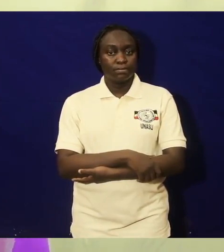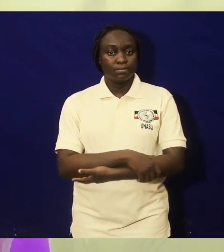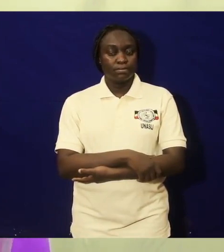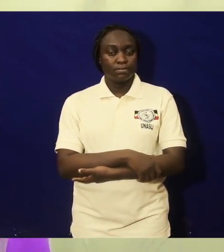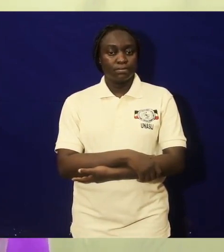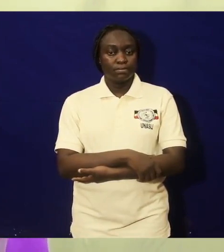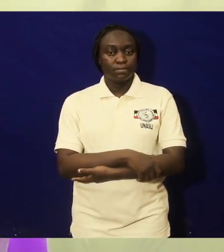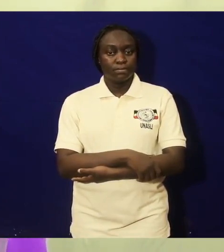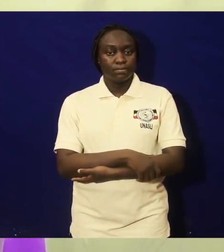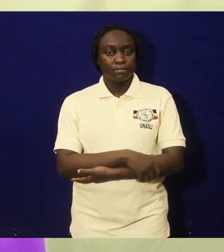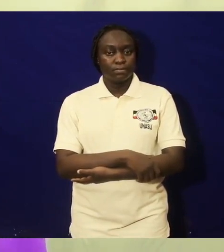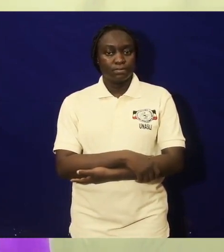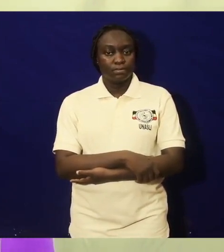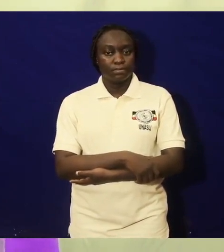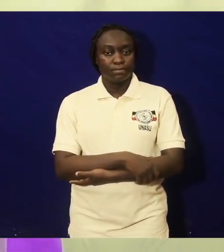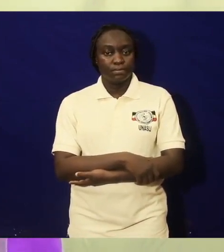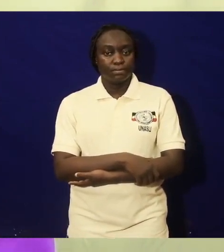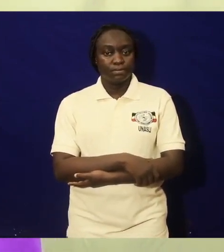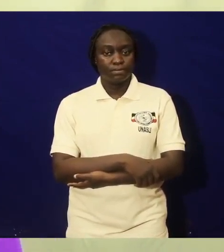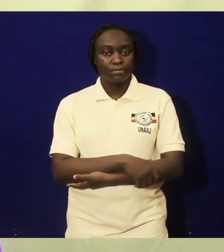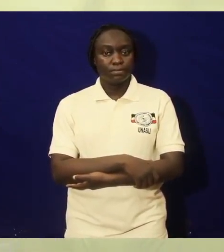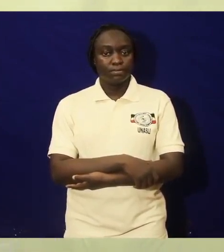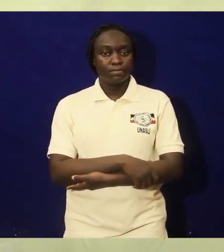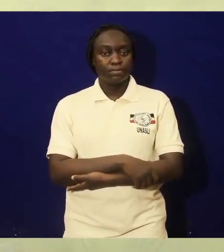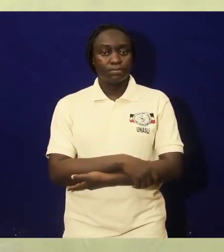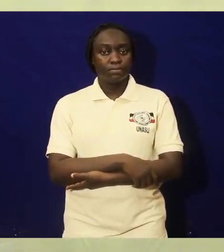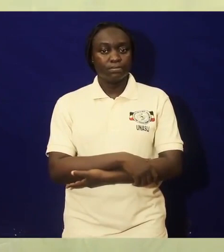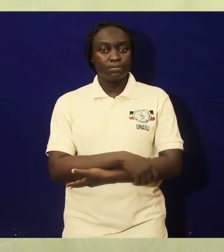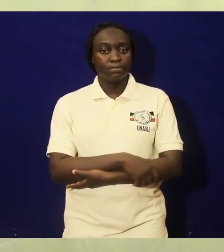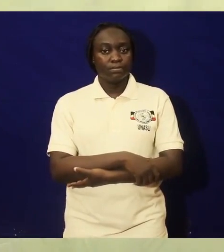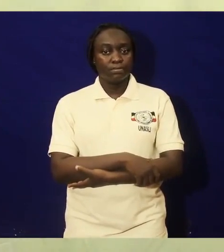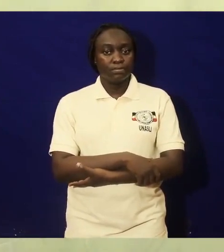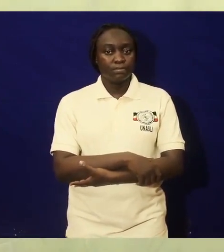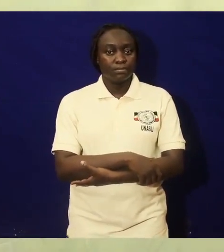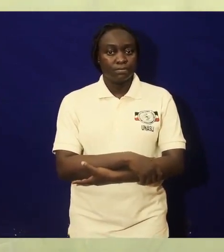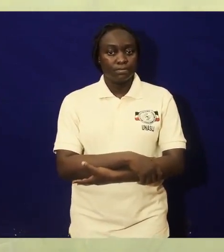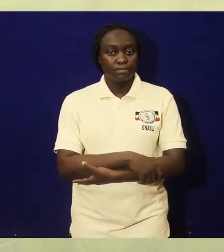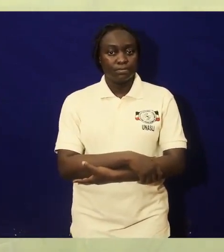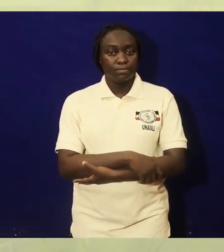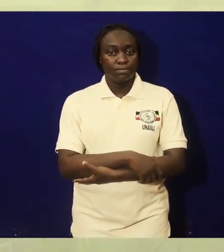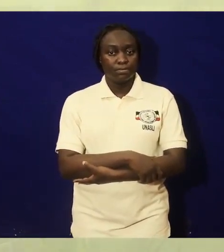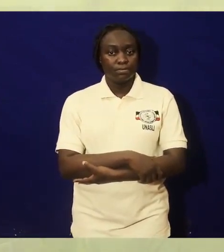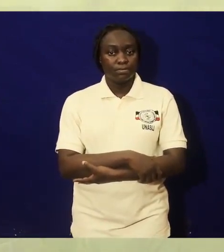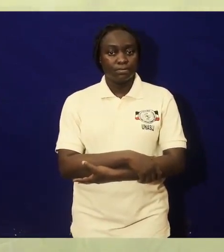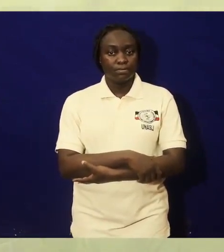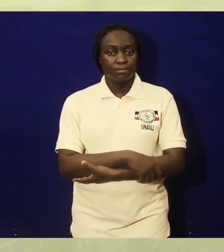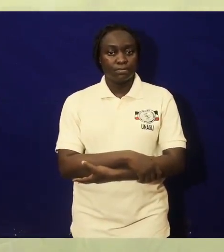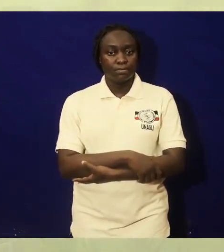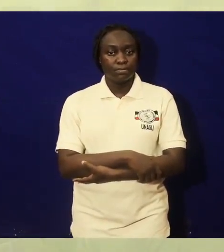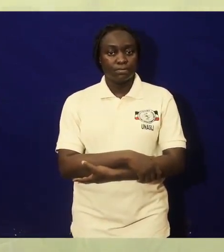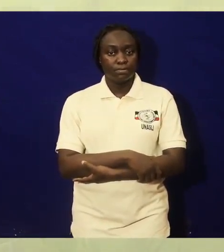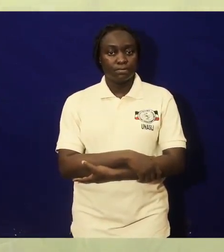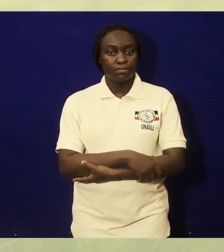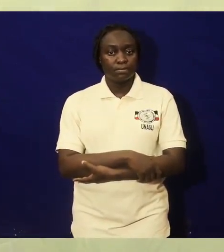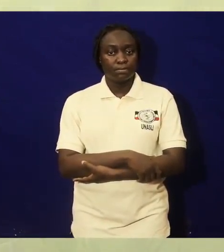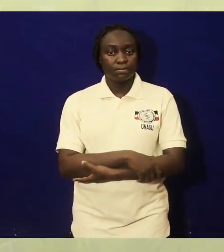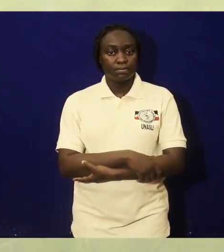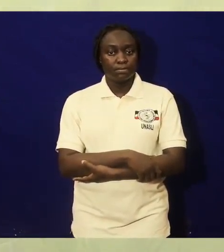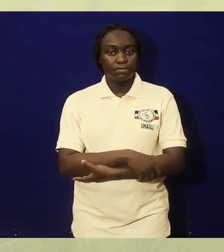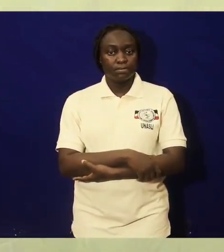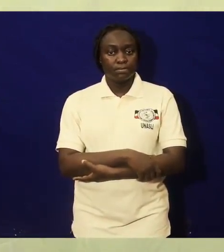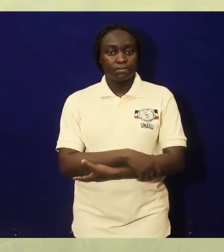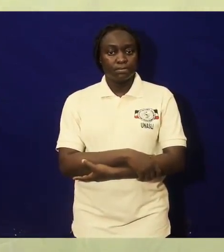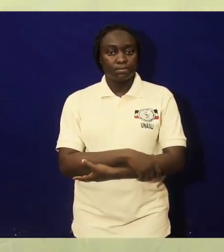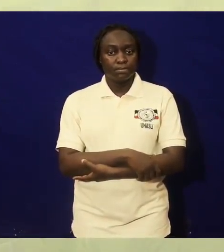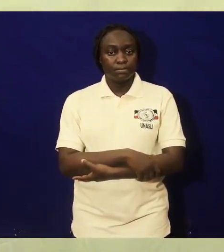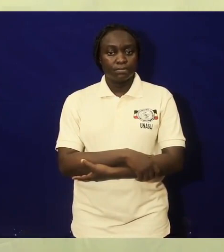Everyone in the home loves grandmother and her interesting